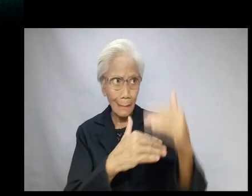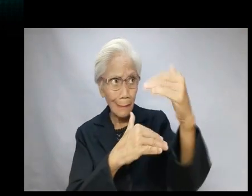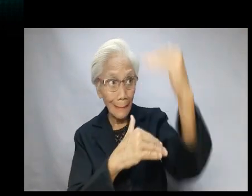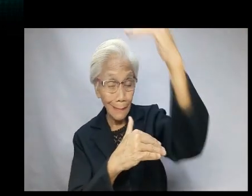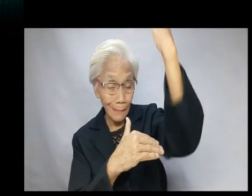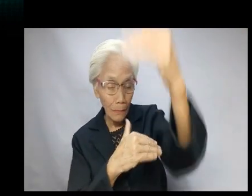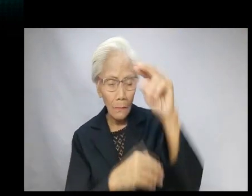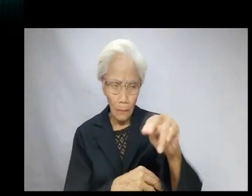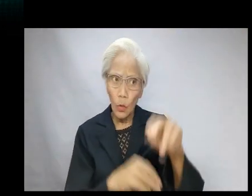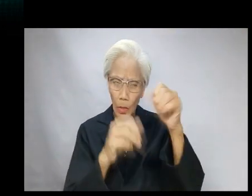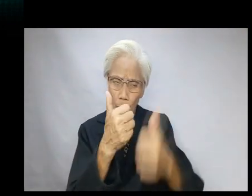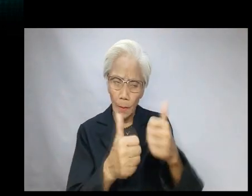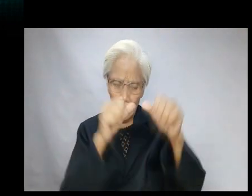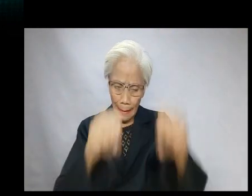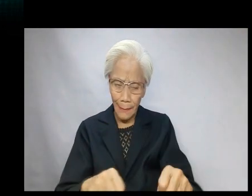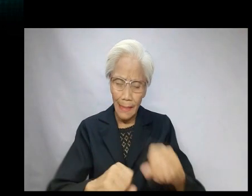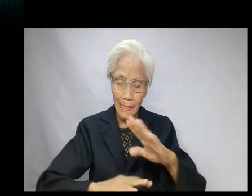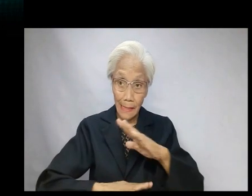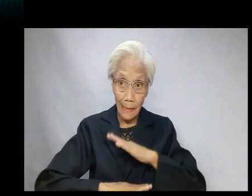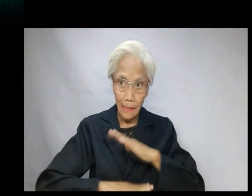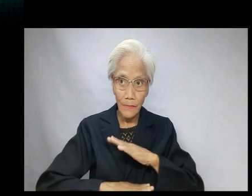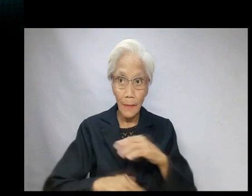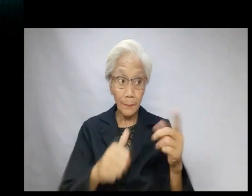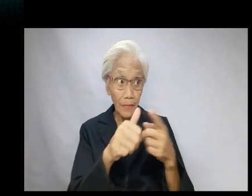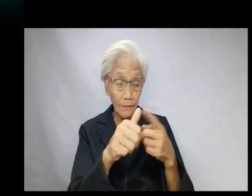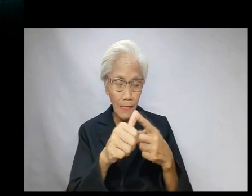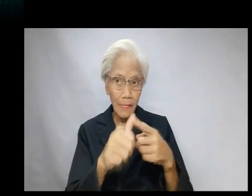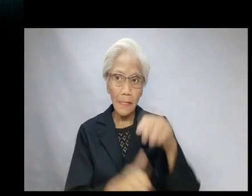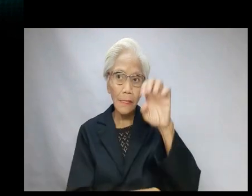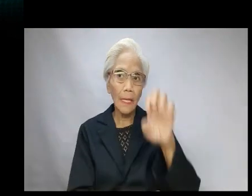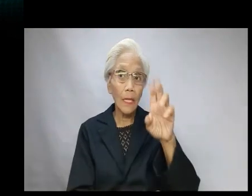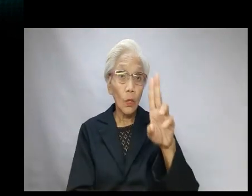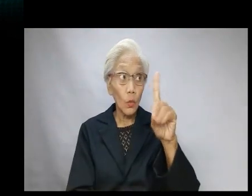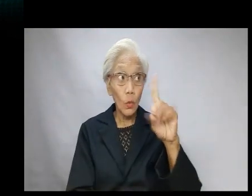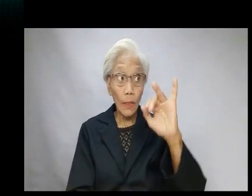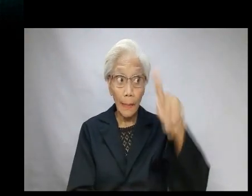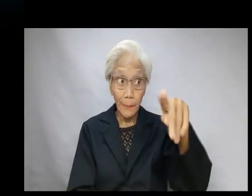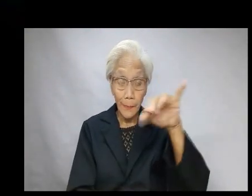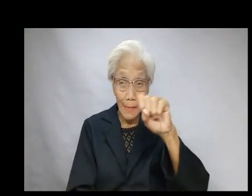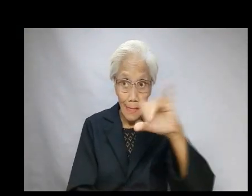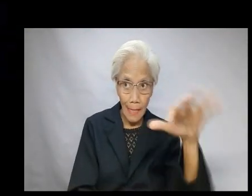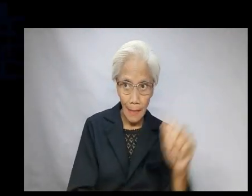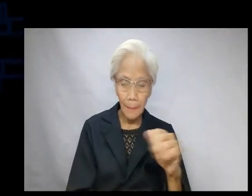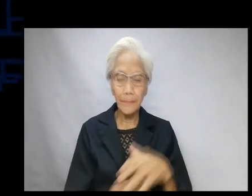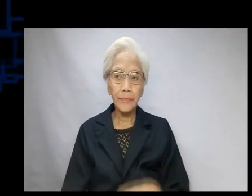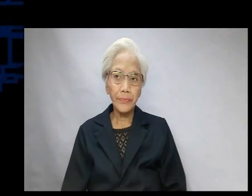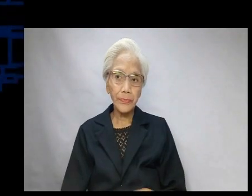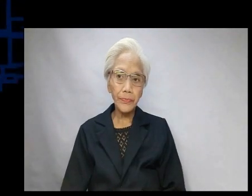needs that must be satisfied. So the first to tackle is eudipsia.